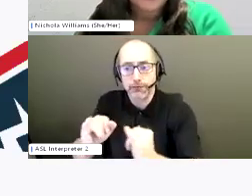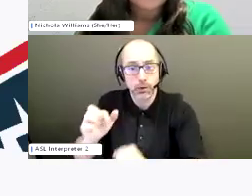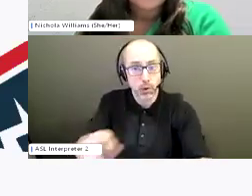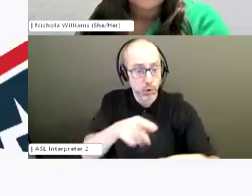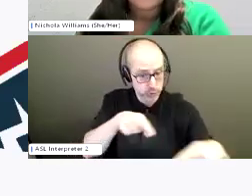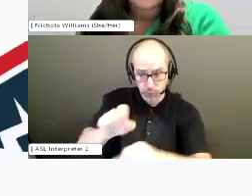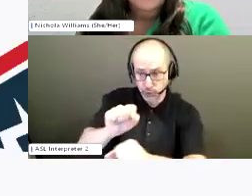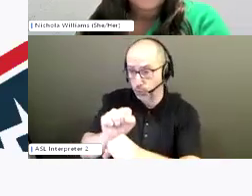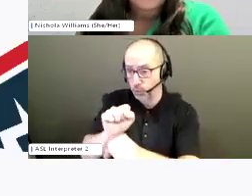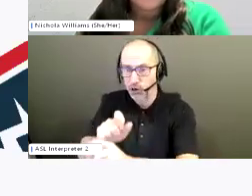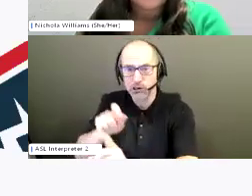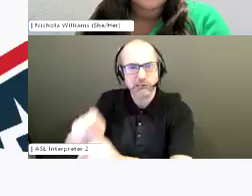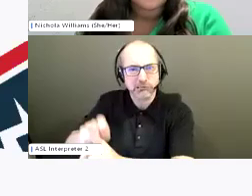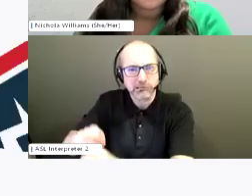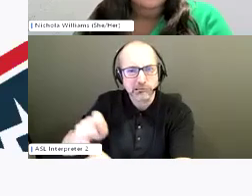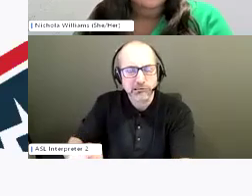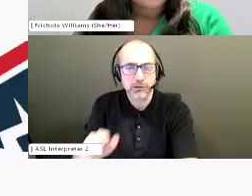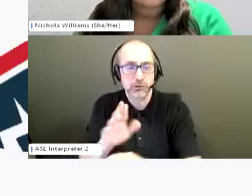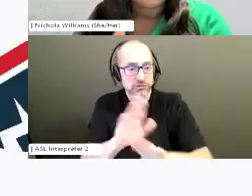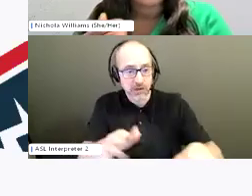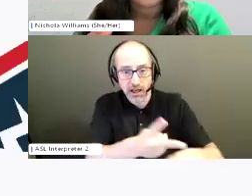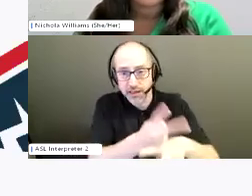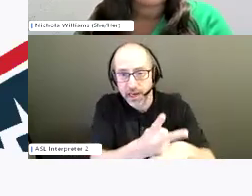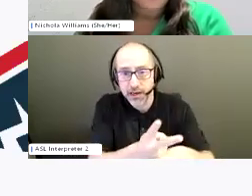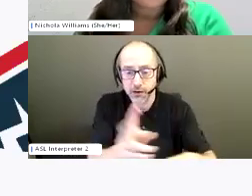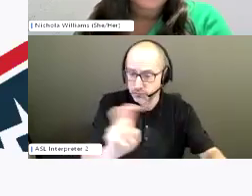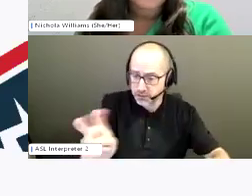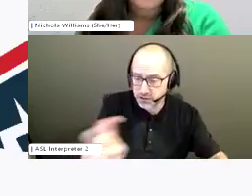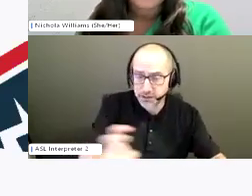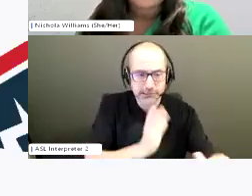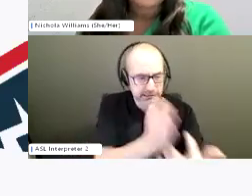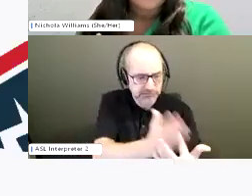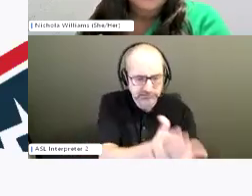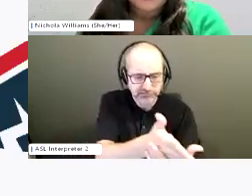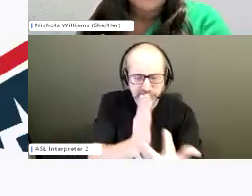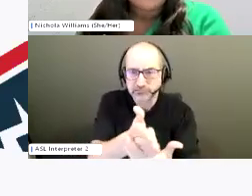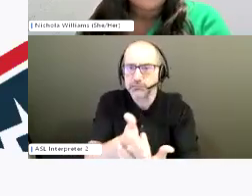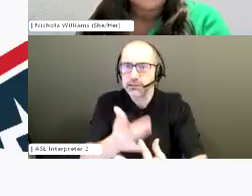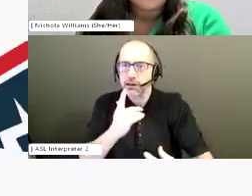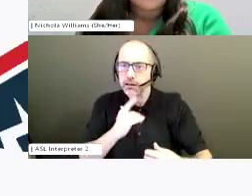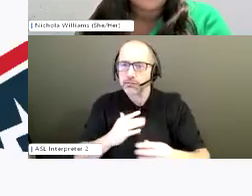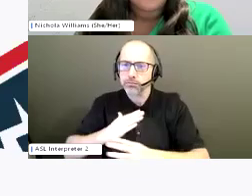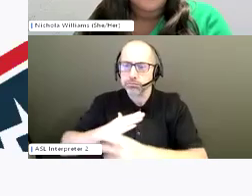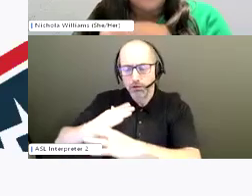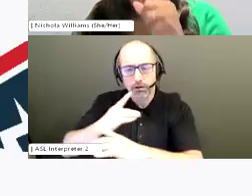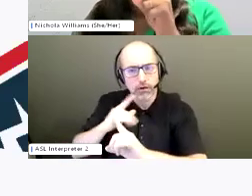with childcare or transportation to sort of interrupt or block work or school attendance.